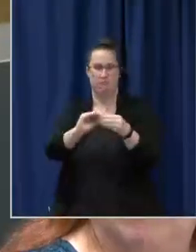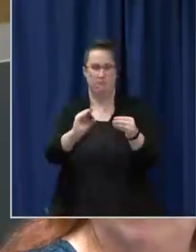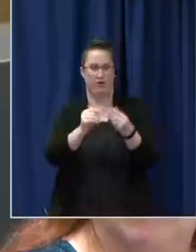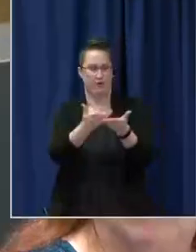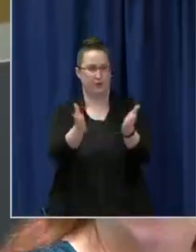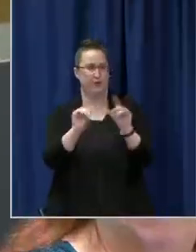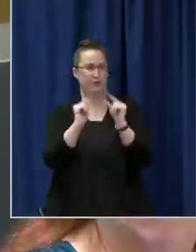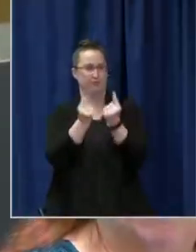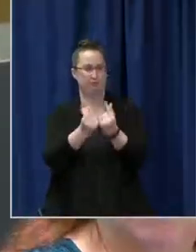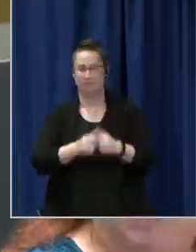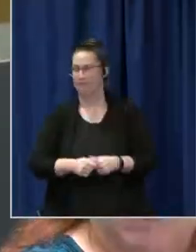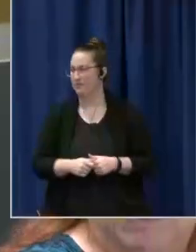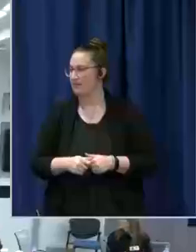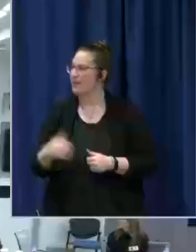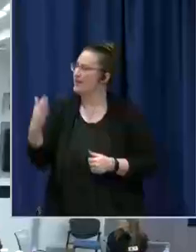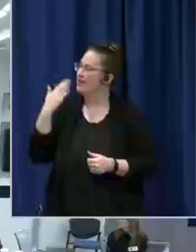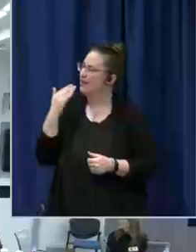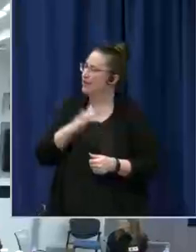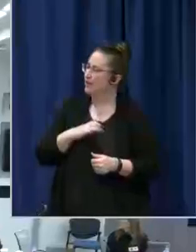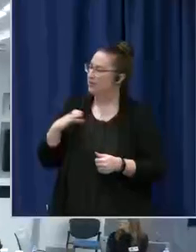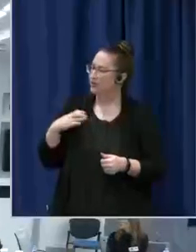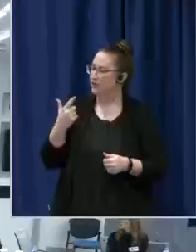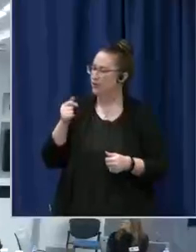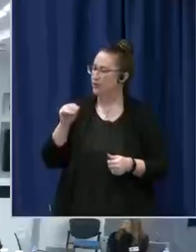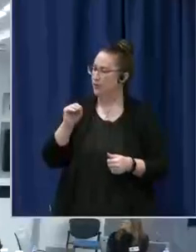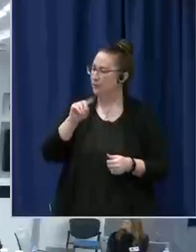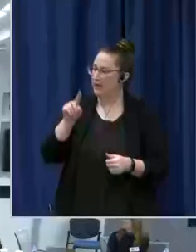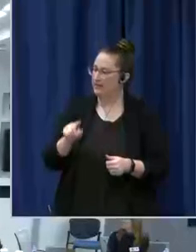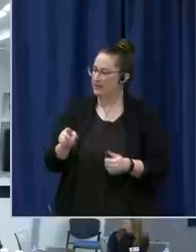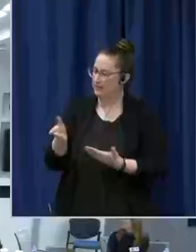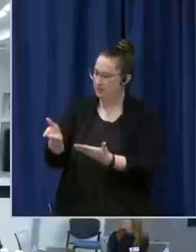group. Thank you, Commissioner Gomez.